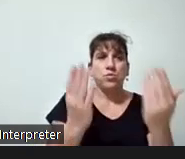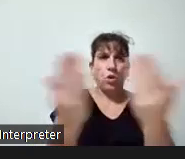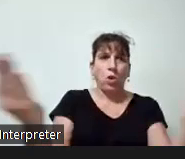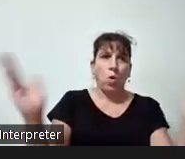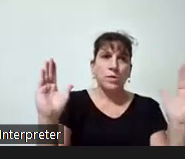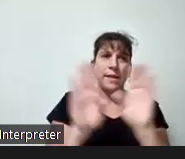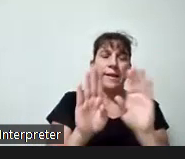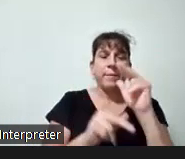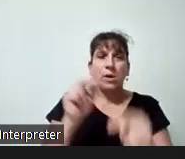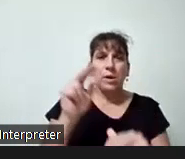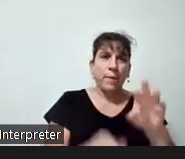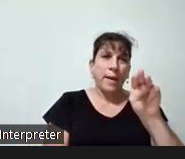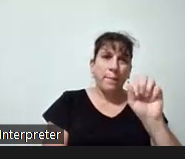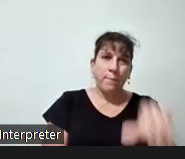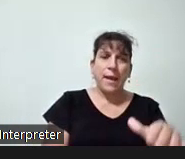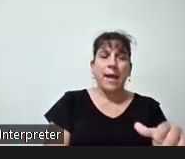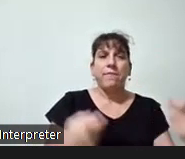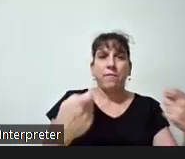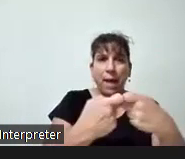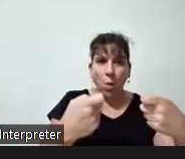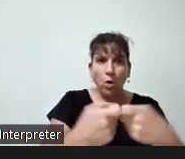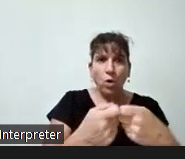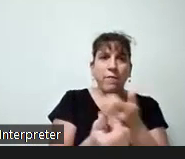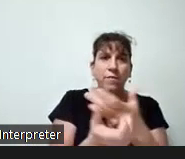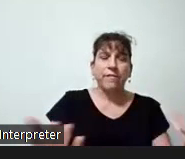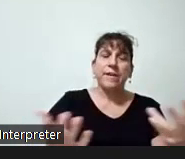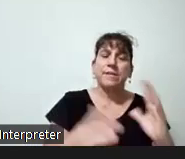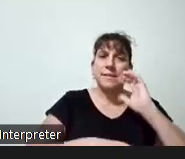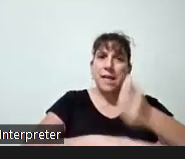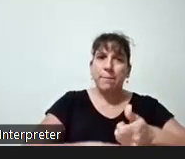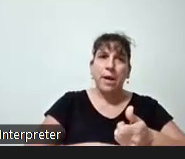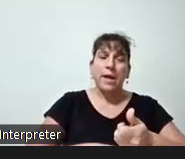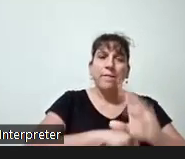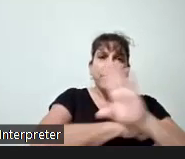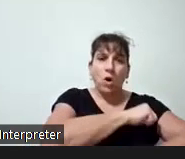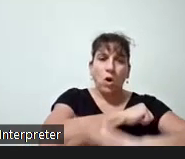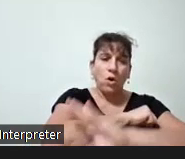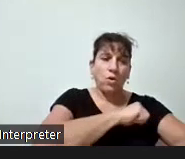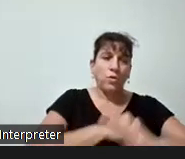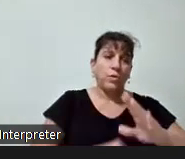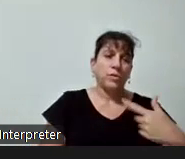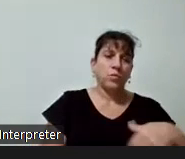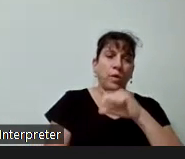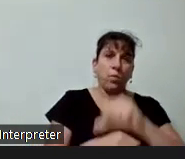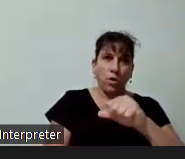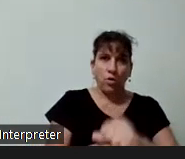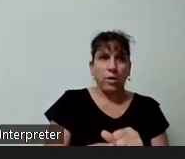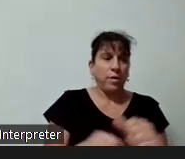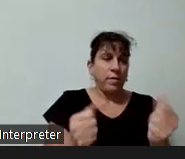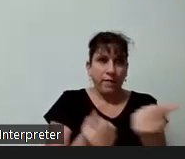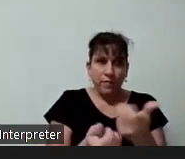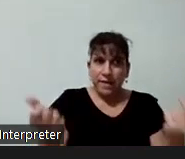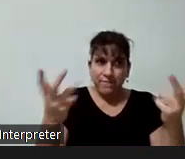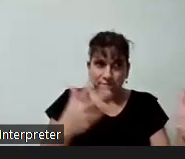next year. Have power and utilities online by the early fall. As we work on finishes throughout the building, get